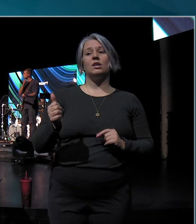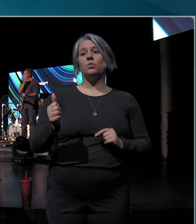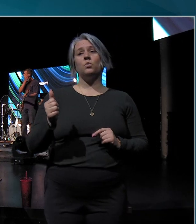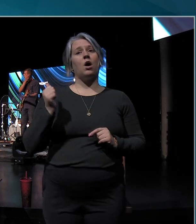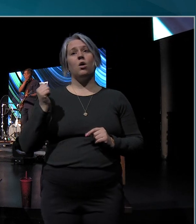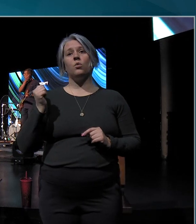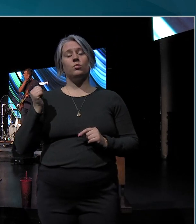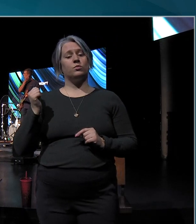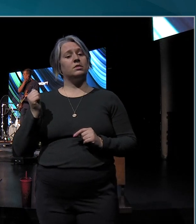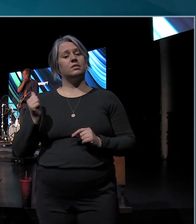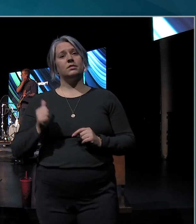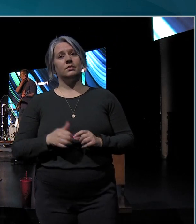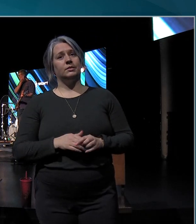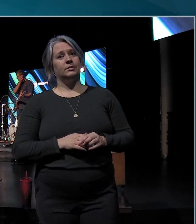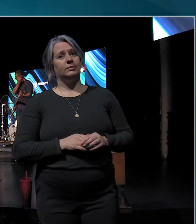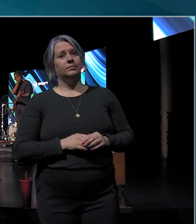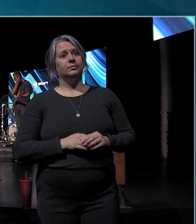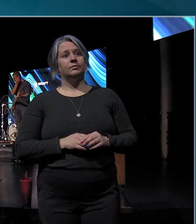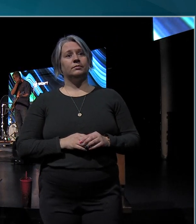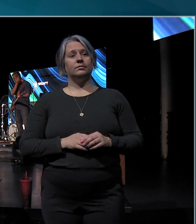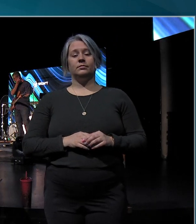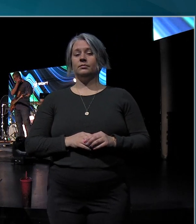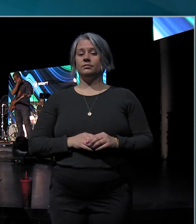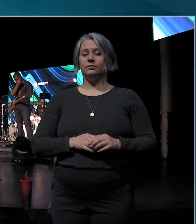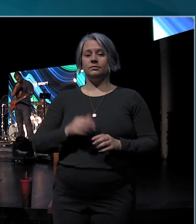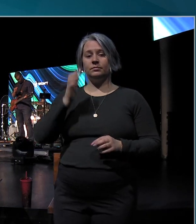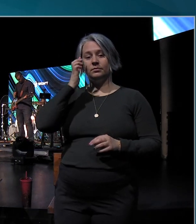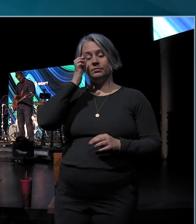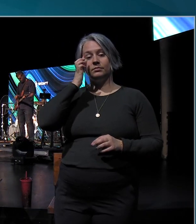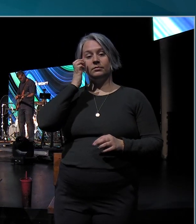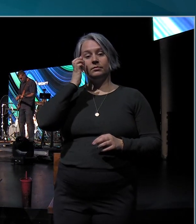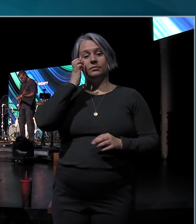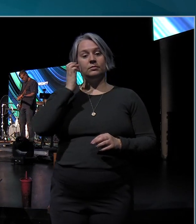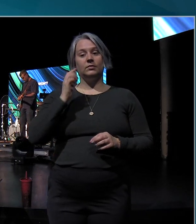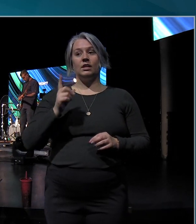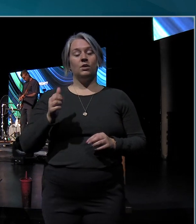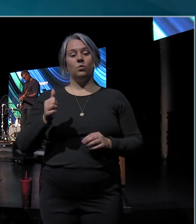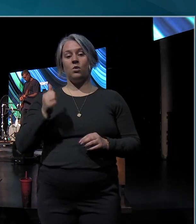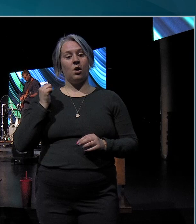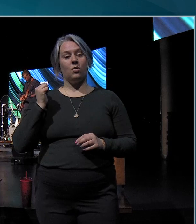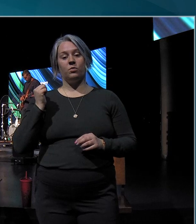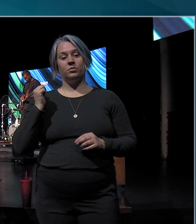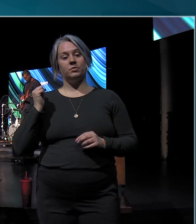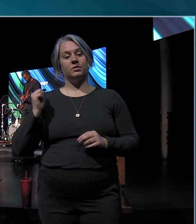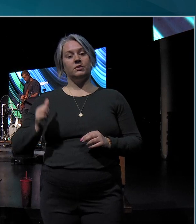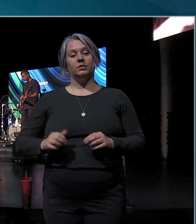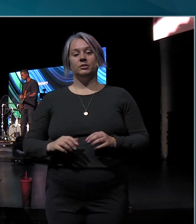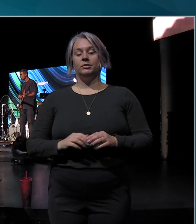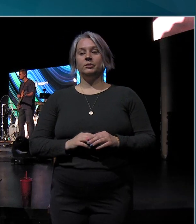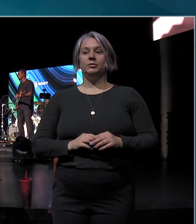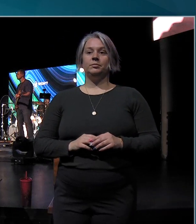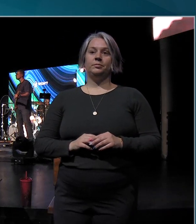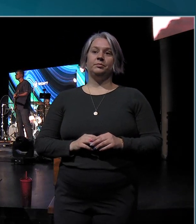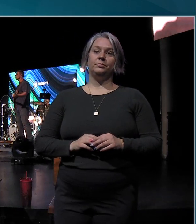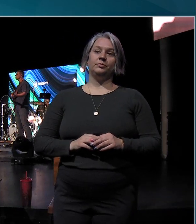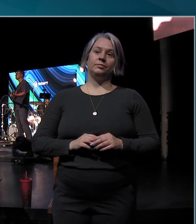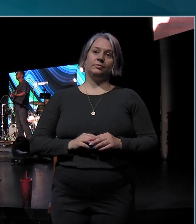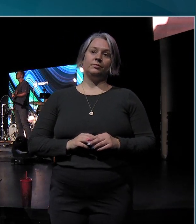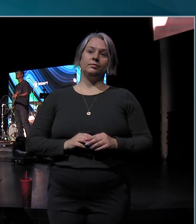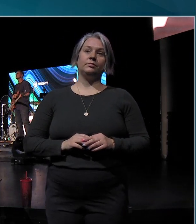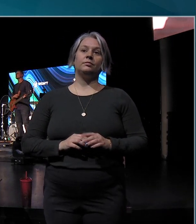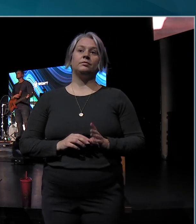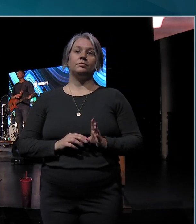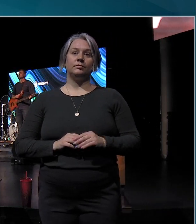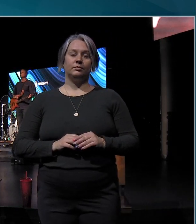Jesus, he won't, not for a minute, not for an hour. Oh, he won't. Come on, let's just sing